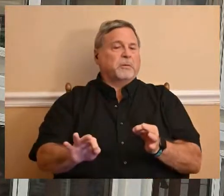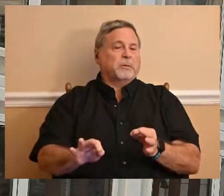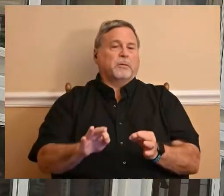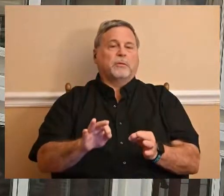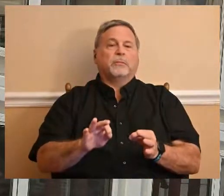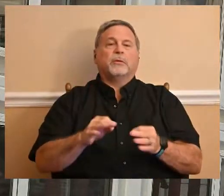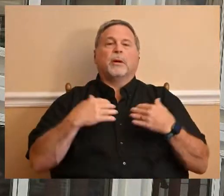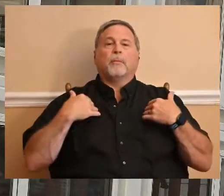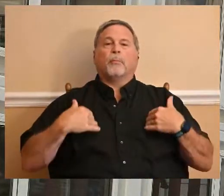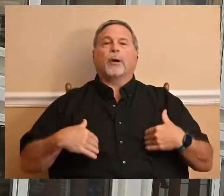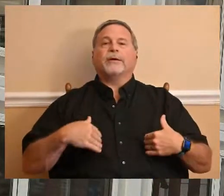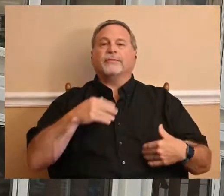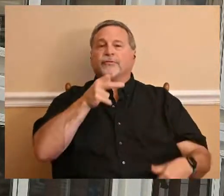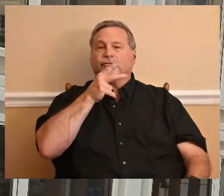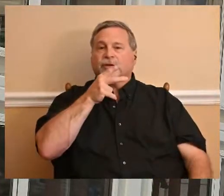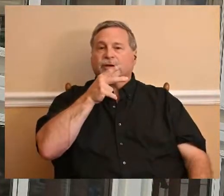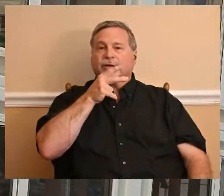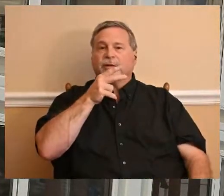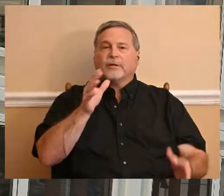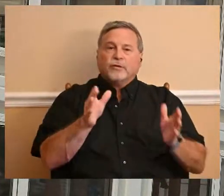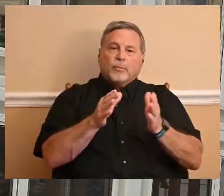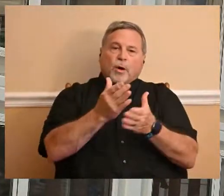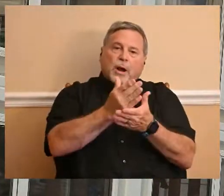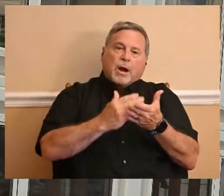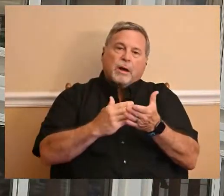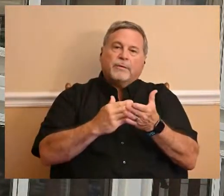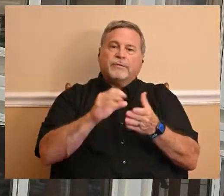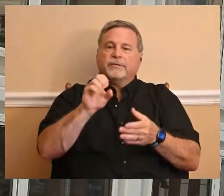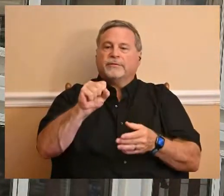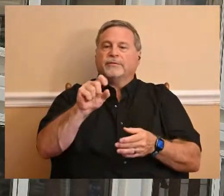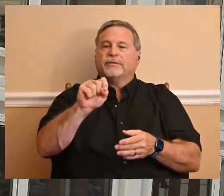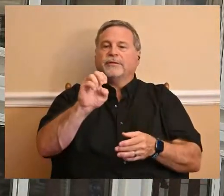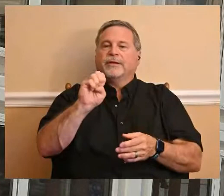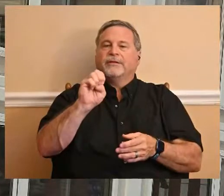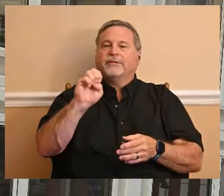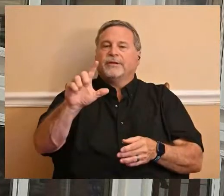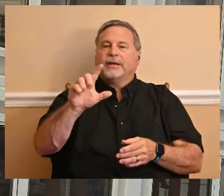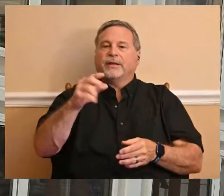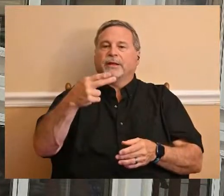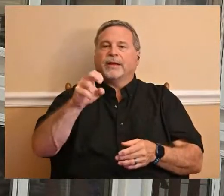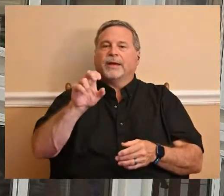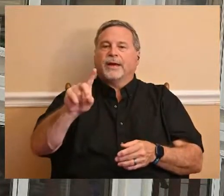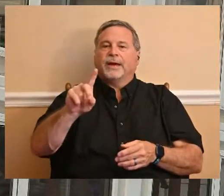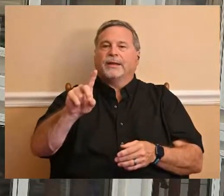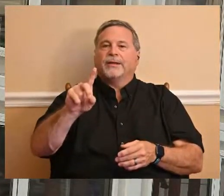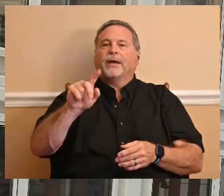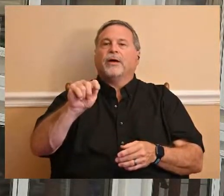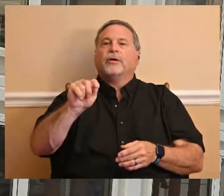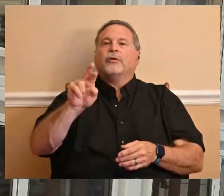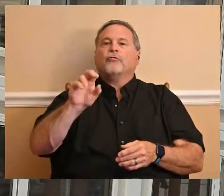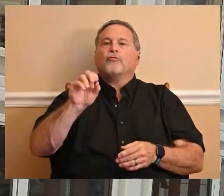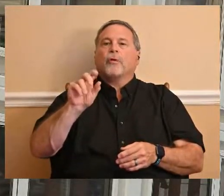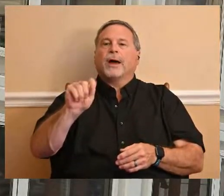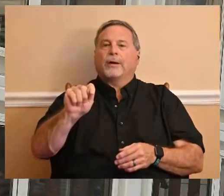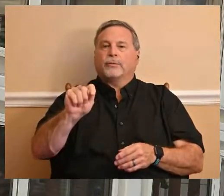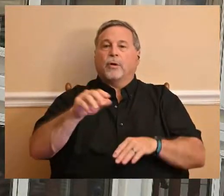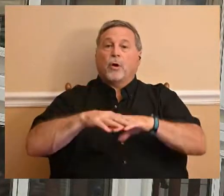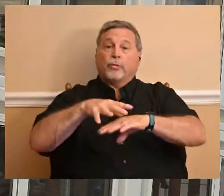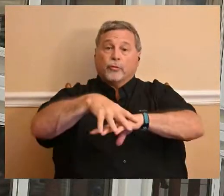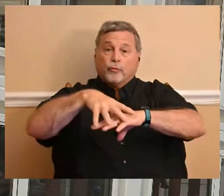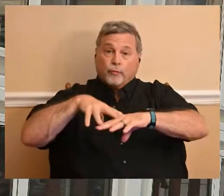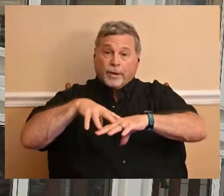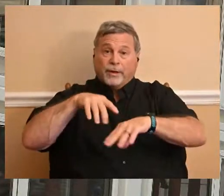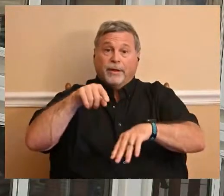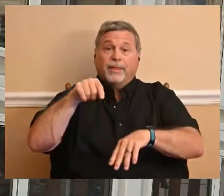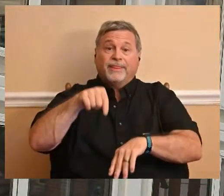chicken. We're taking a small cut of steelhead trout, and we're gonna do them differently, but on the grill this time, as